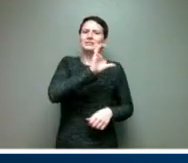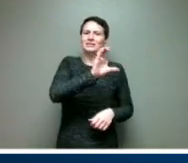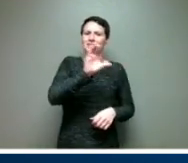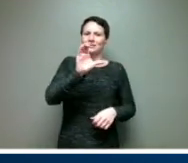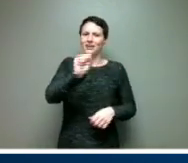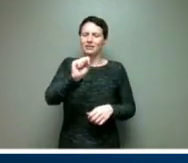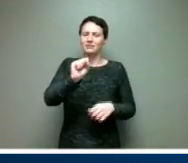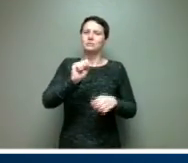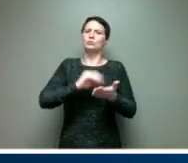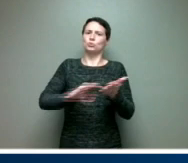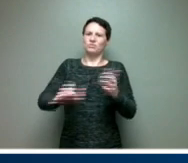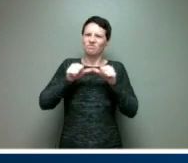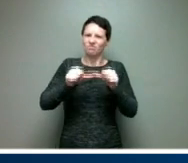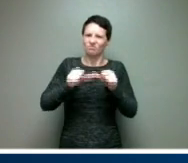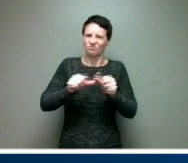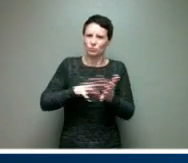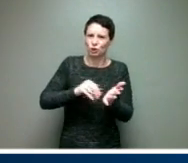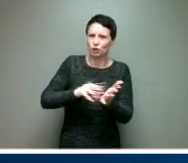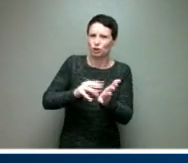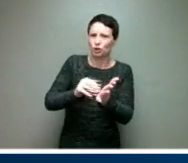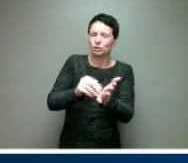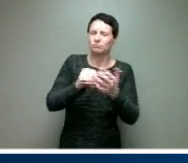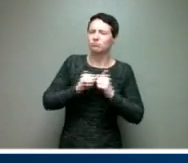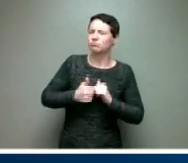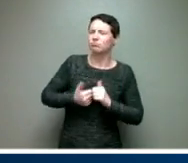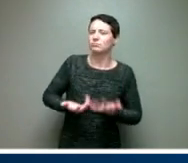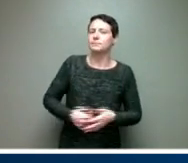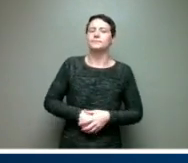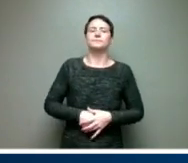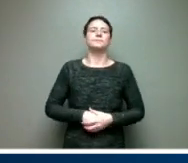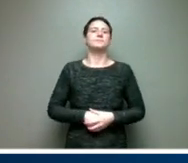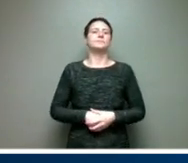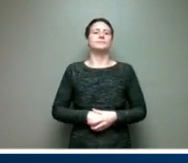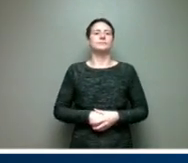now that they must do it at home and sort of no matter what resources they have.